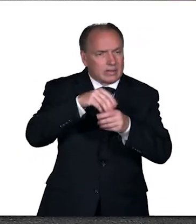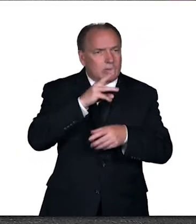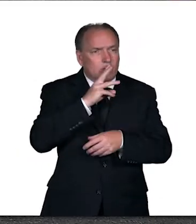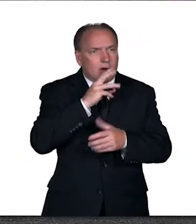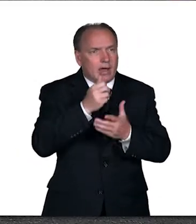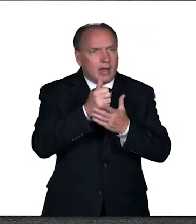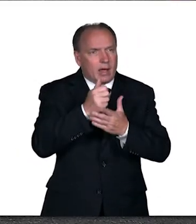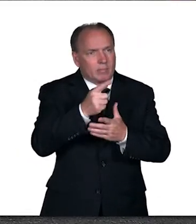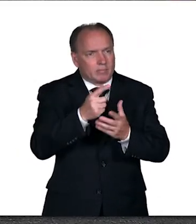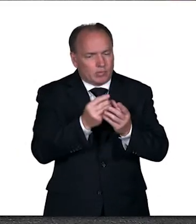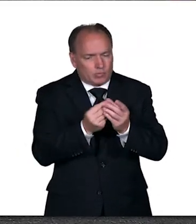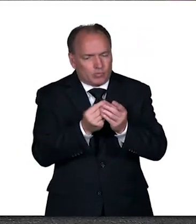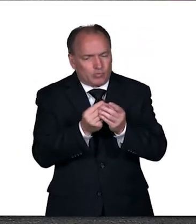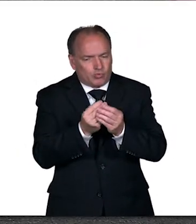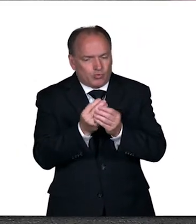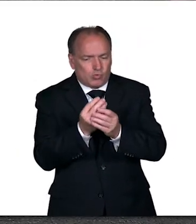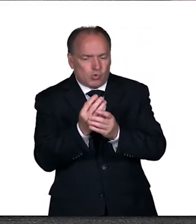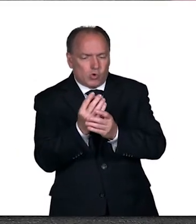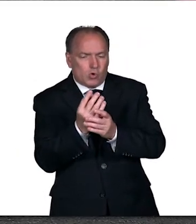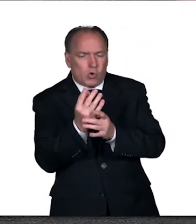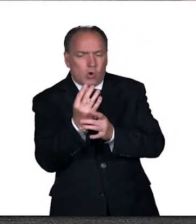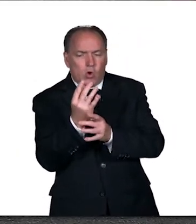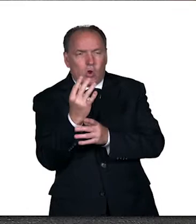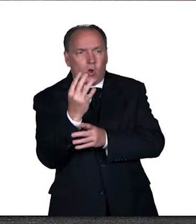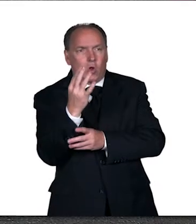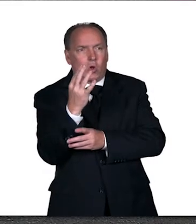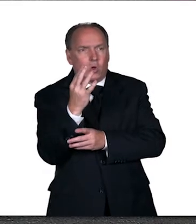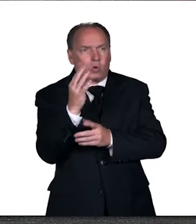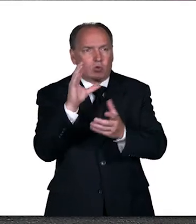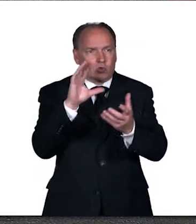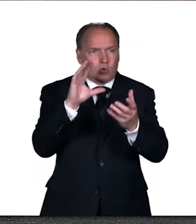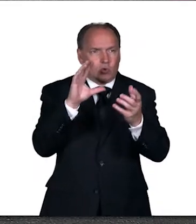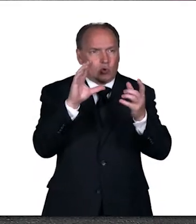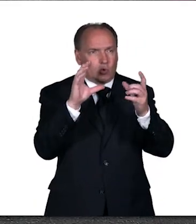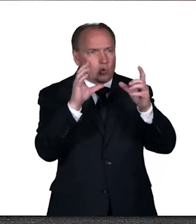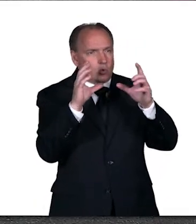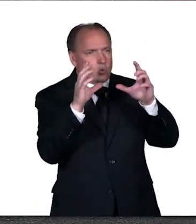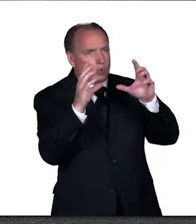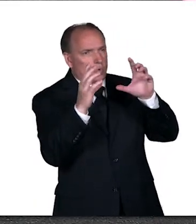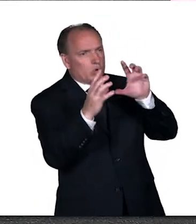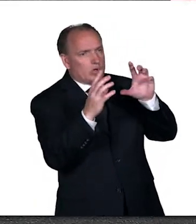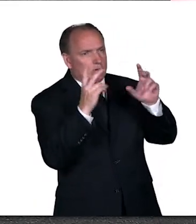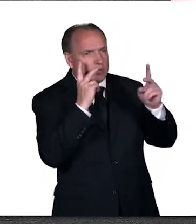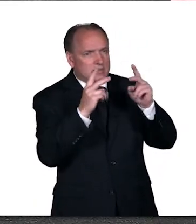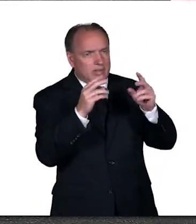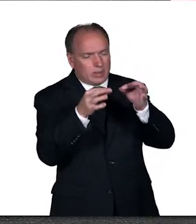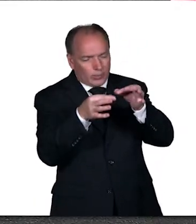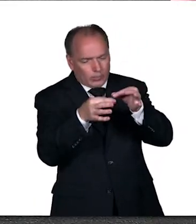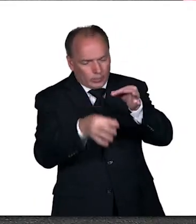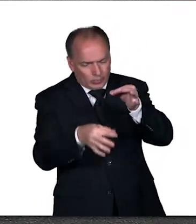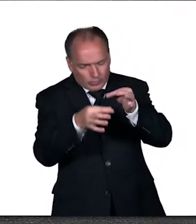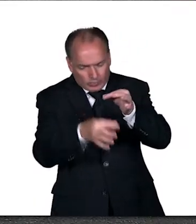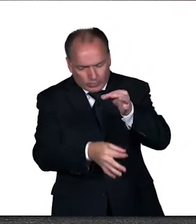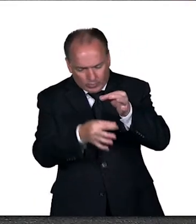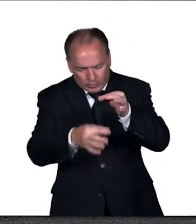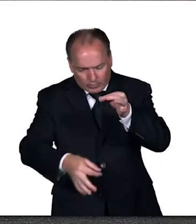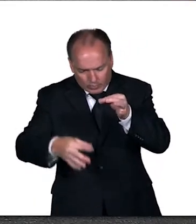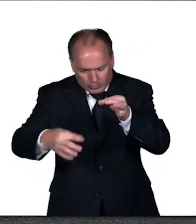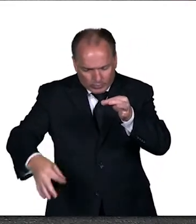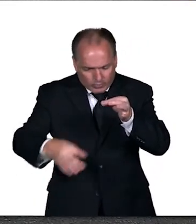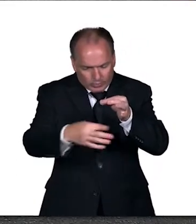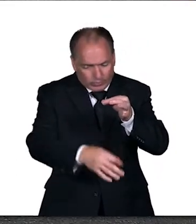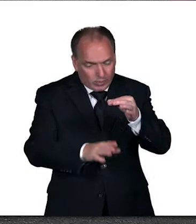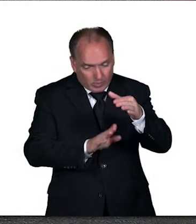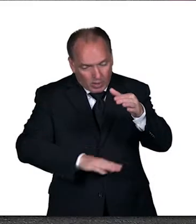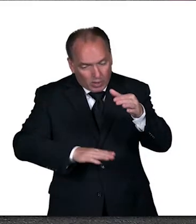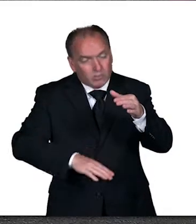helping him grow. But I'm going to kind of turn him around so you can see him a little bit better. So the little white things that are sticking out